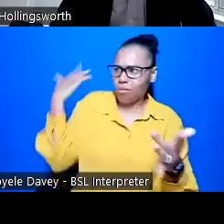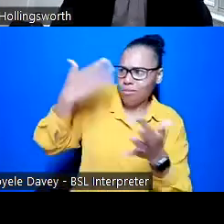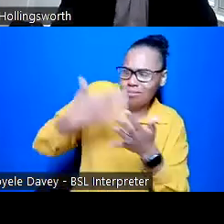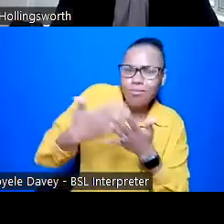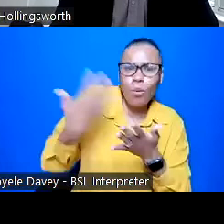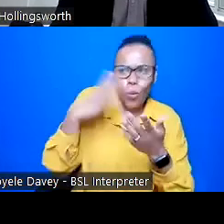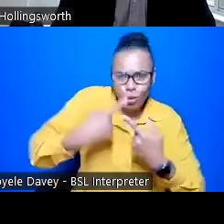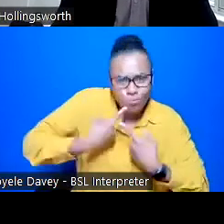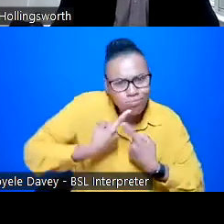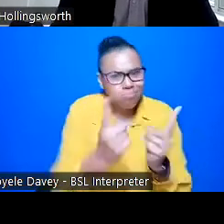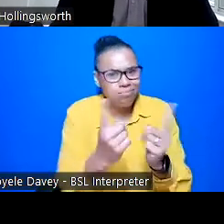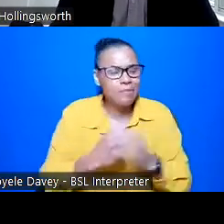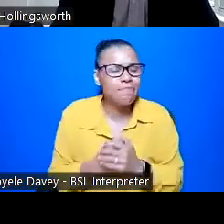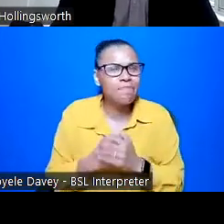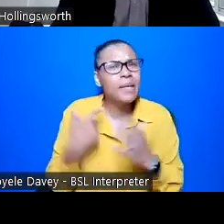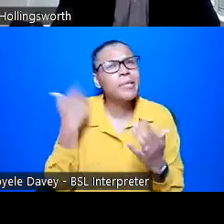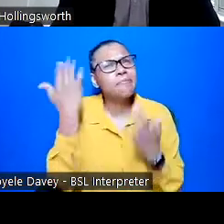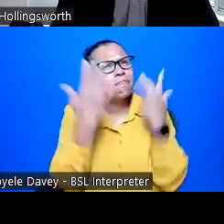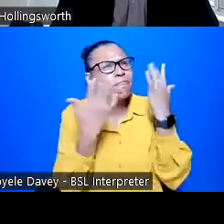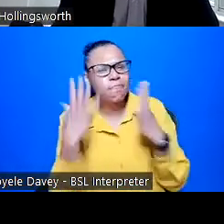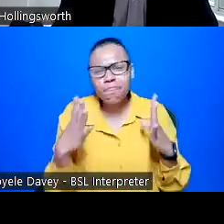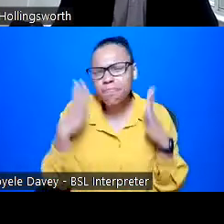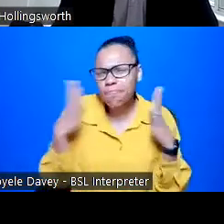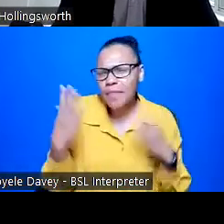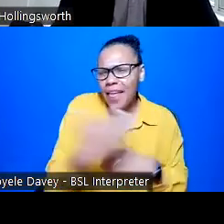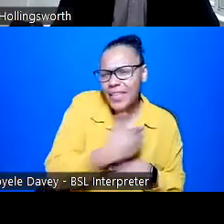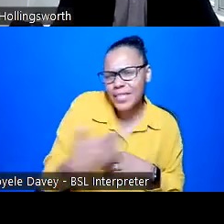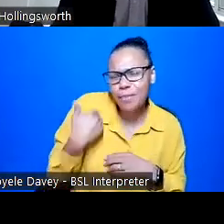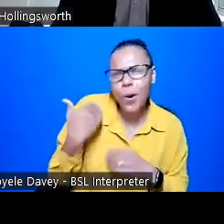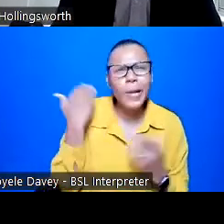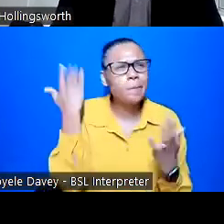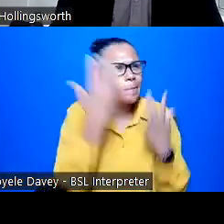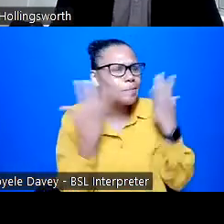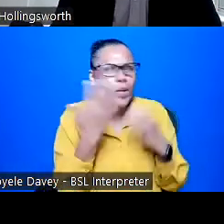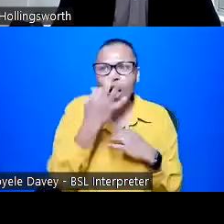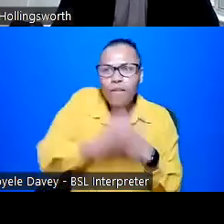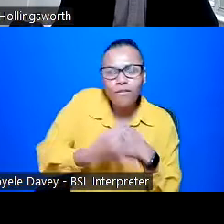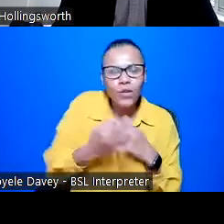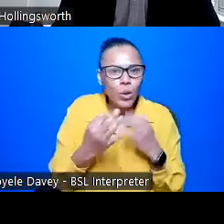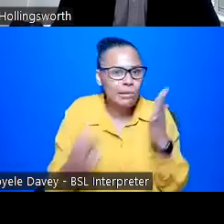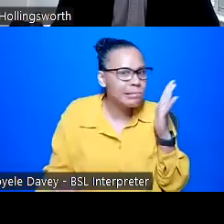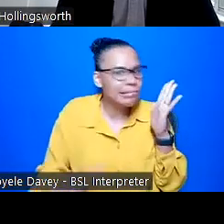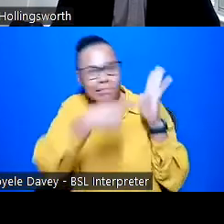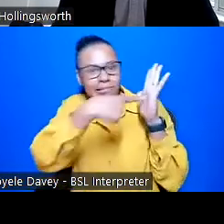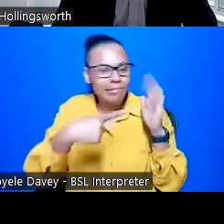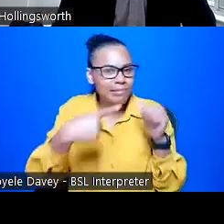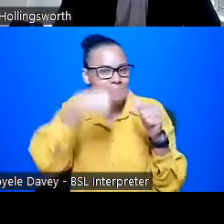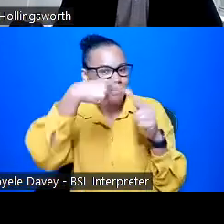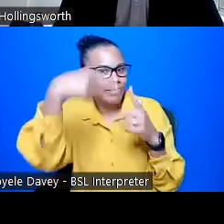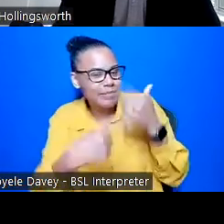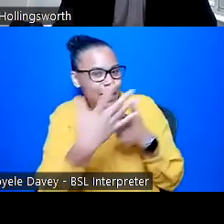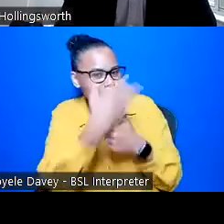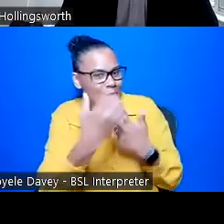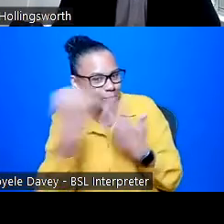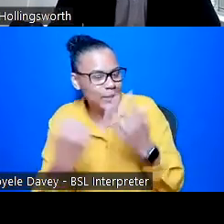about and preparing for this morning, I found myself thinking about a few milestones. The one that actually prompted it was